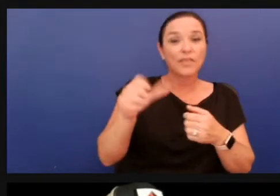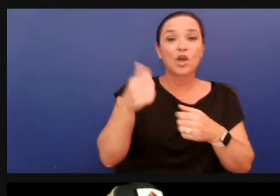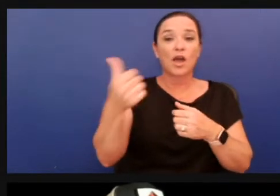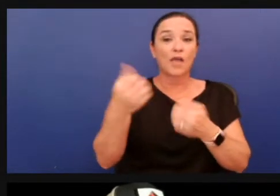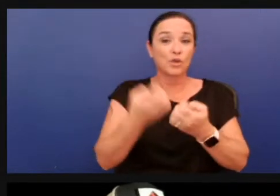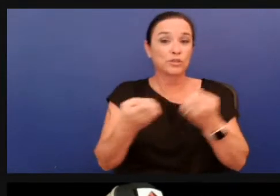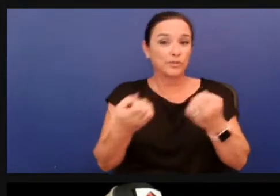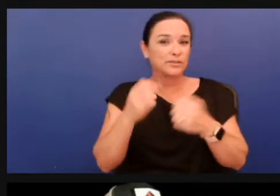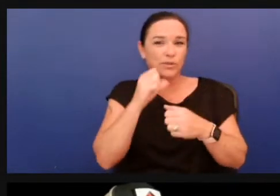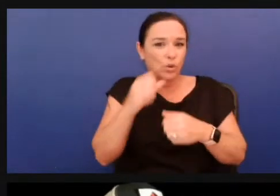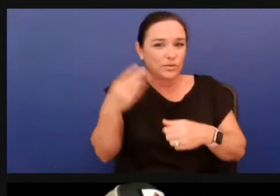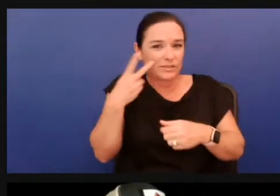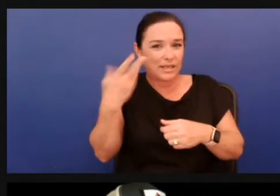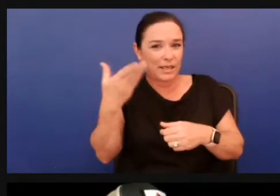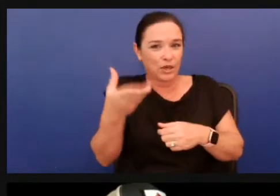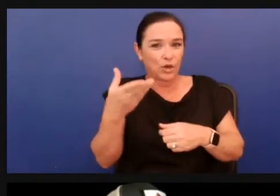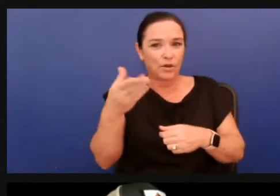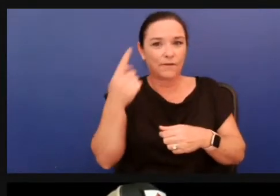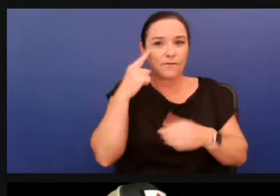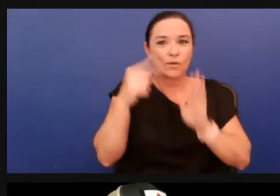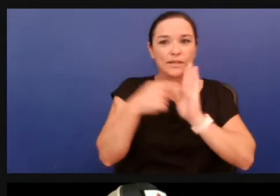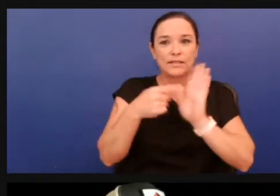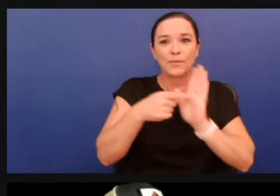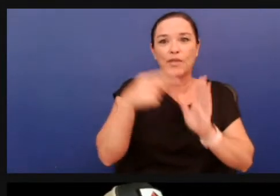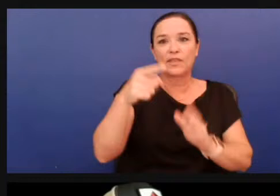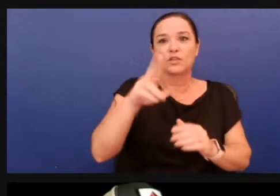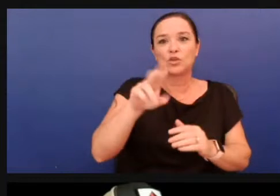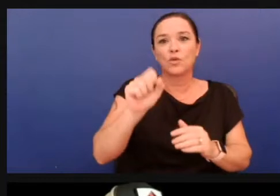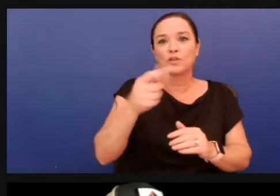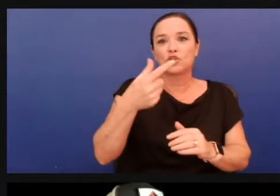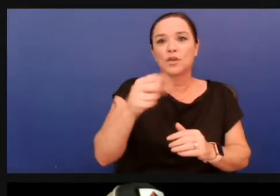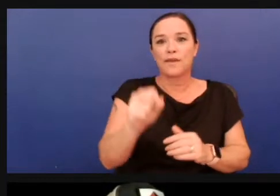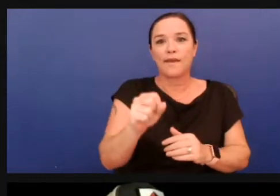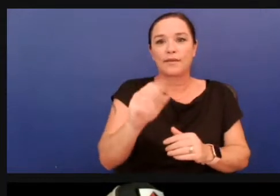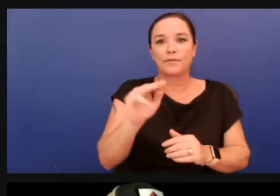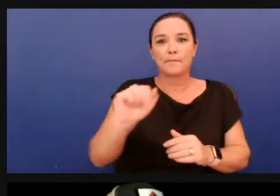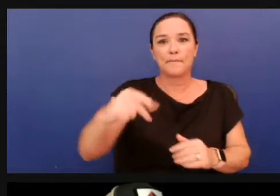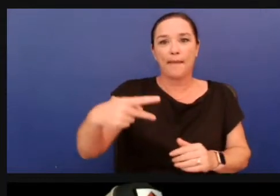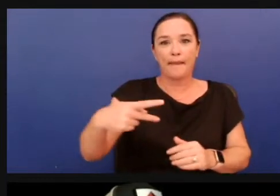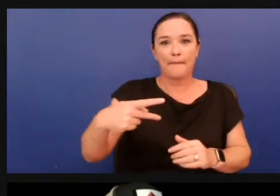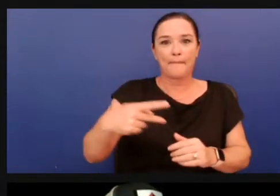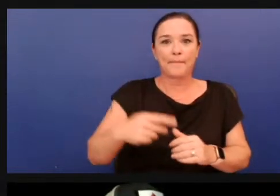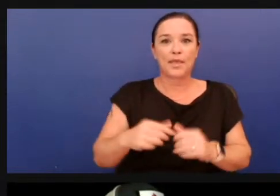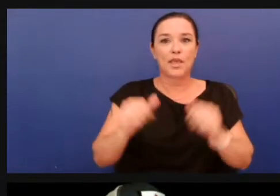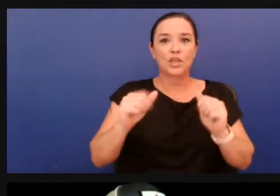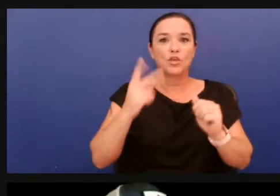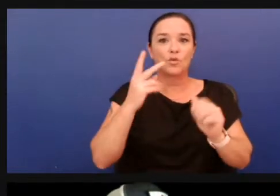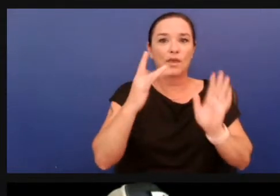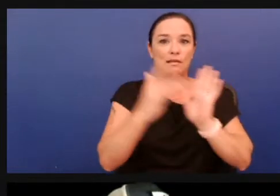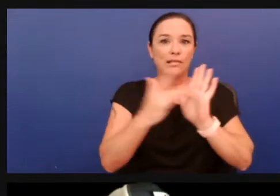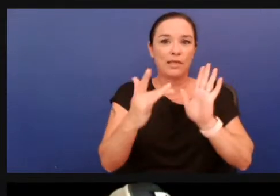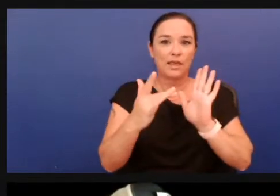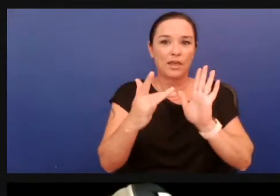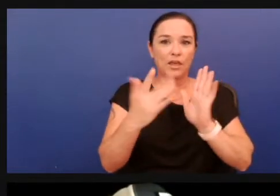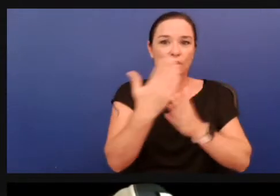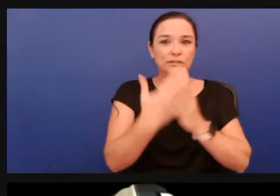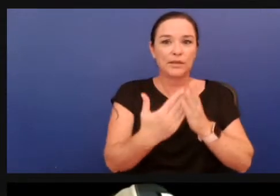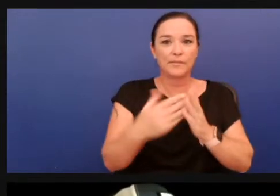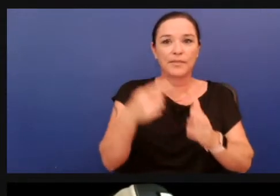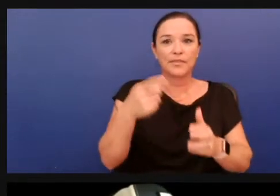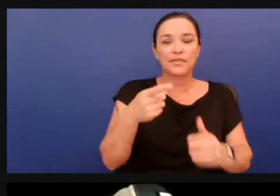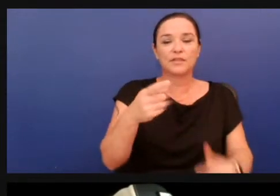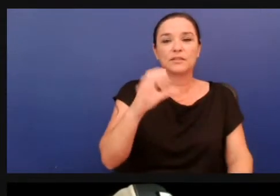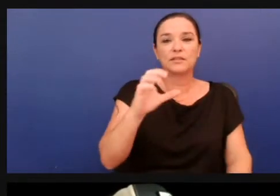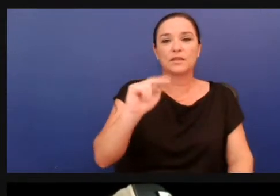on here. So for example, this is a USGS map, and you can click on some of these instruments, like this is the Cone Peak